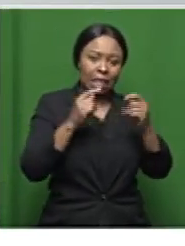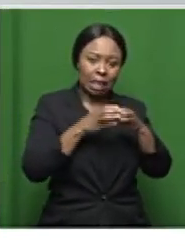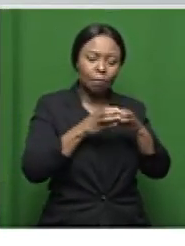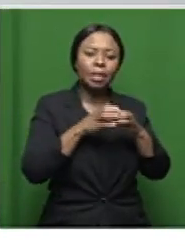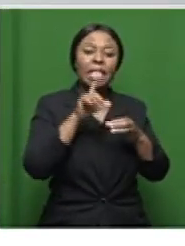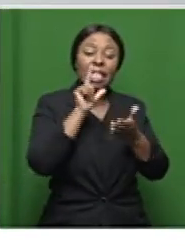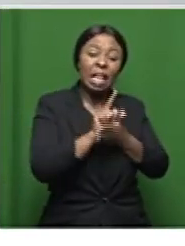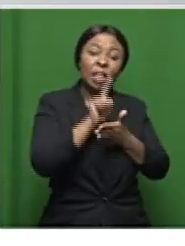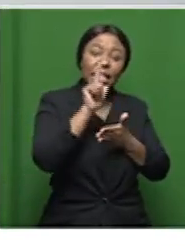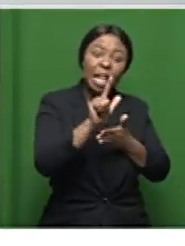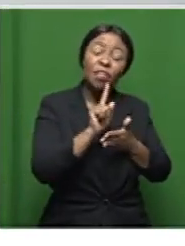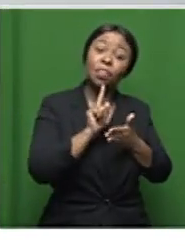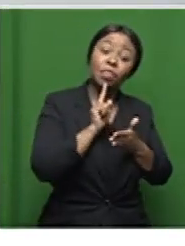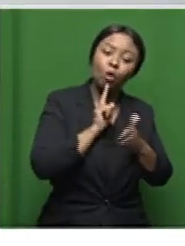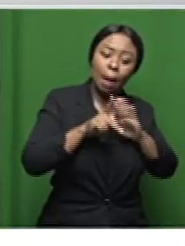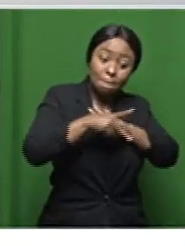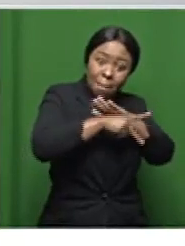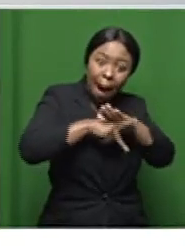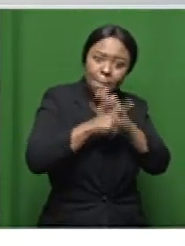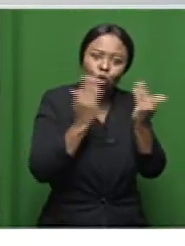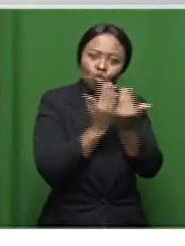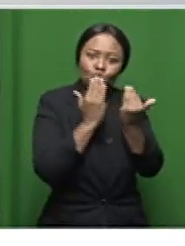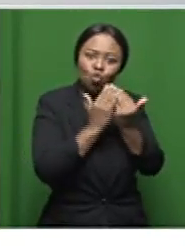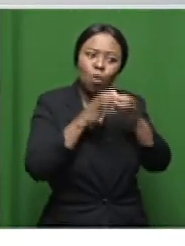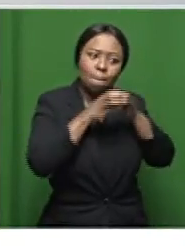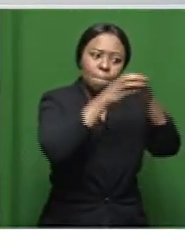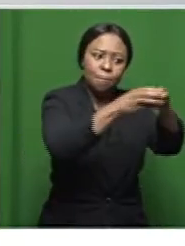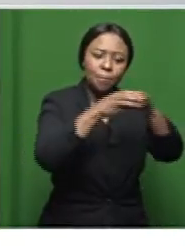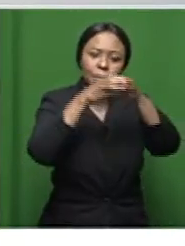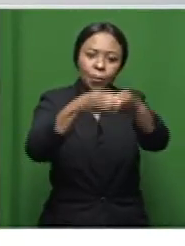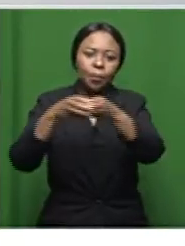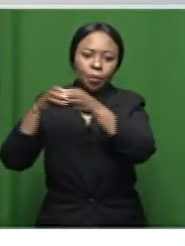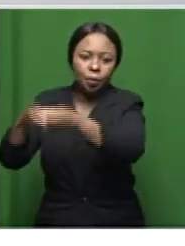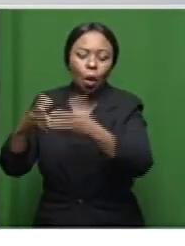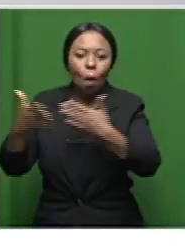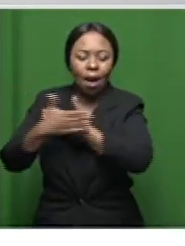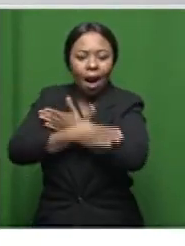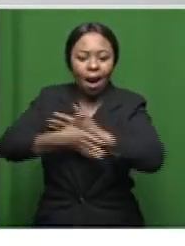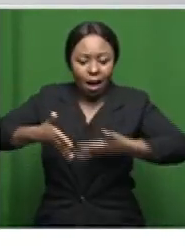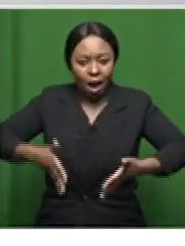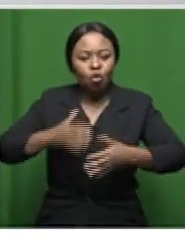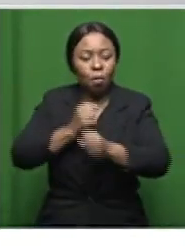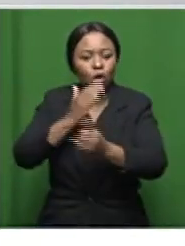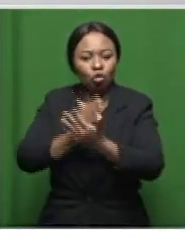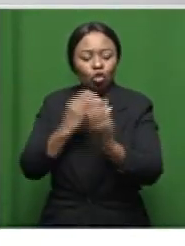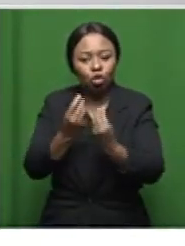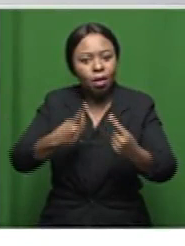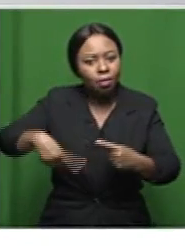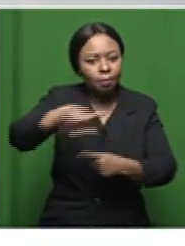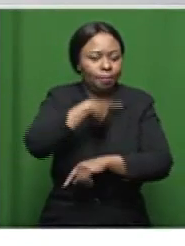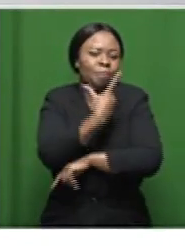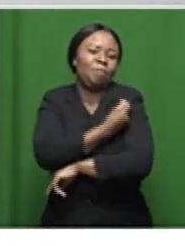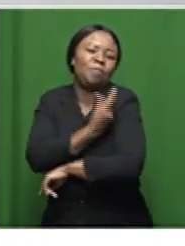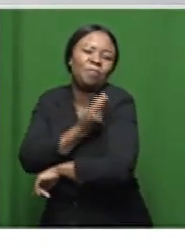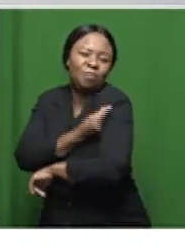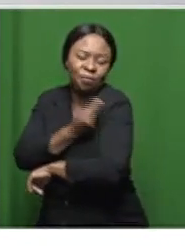17,000 primary schools, in the country to administer the HPV vaccine. So